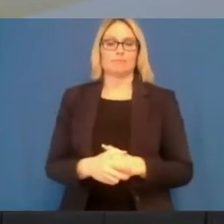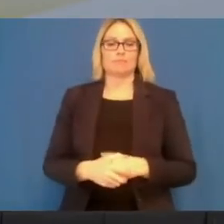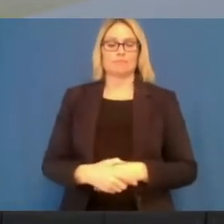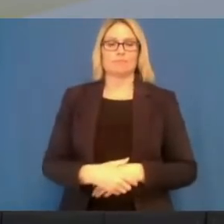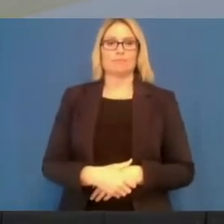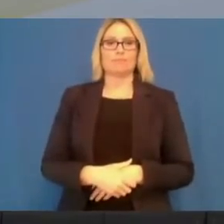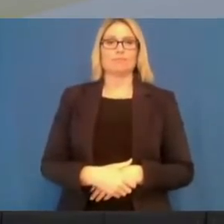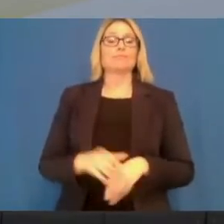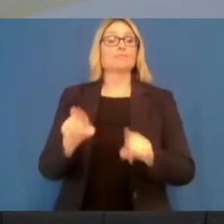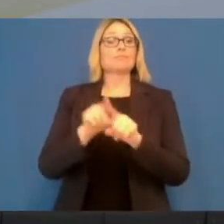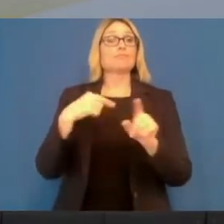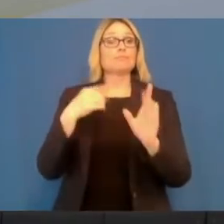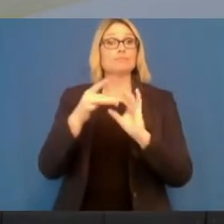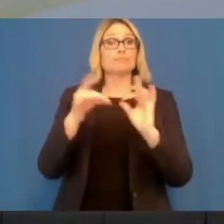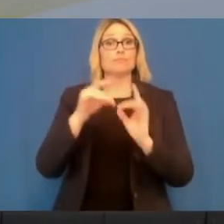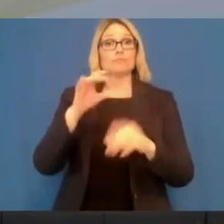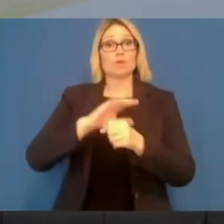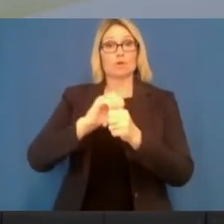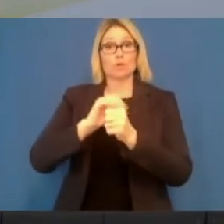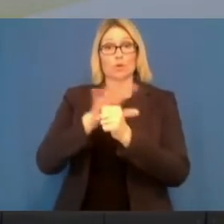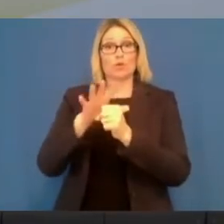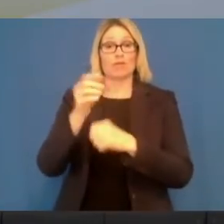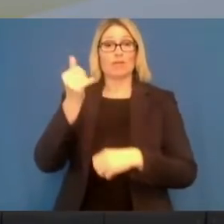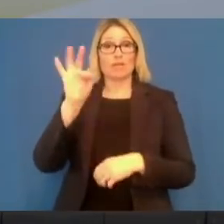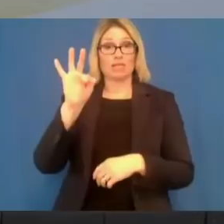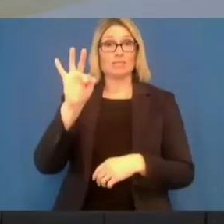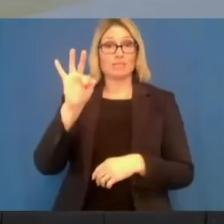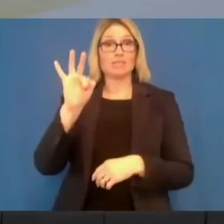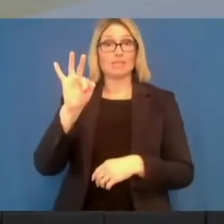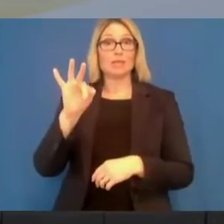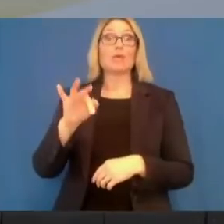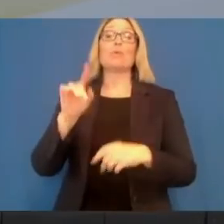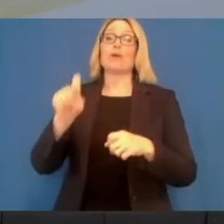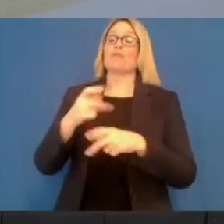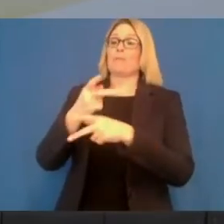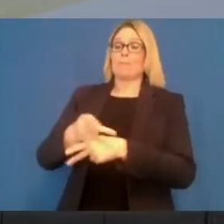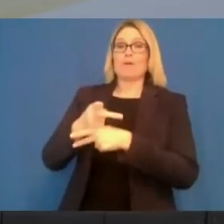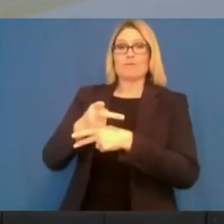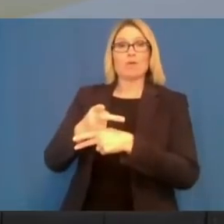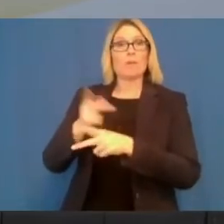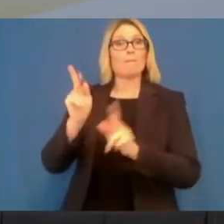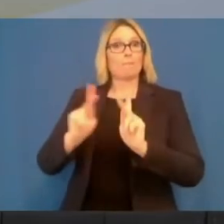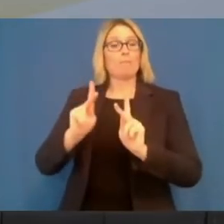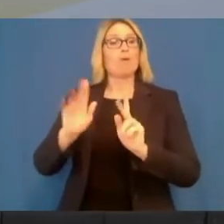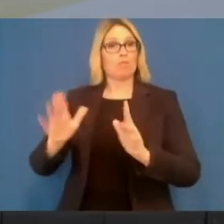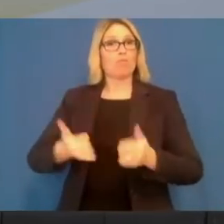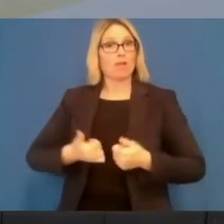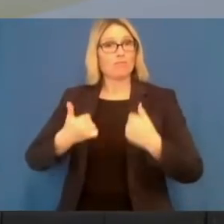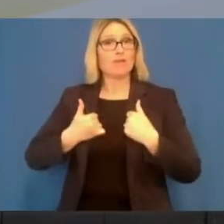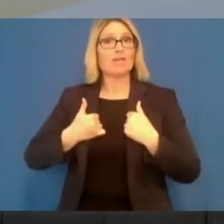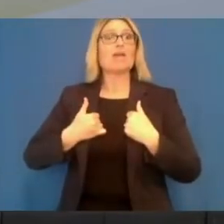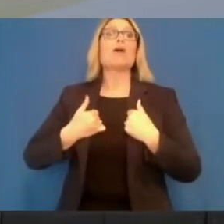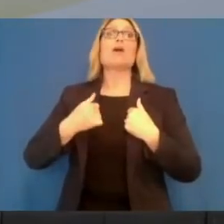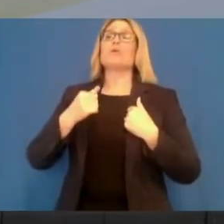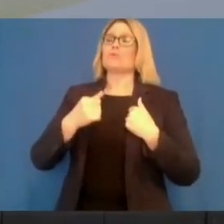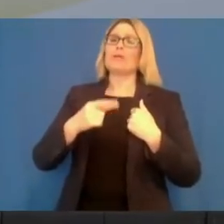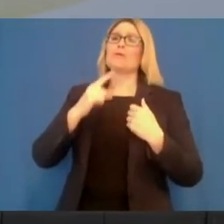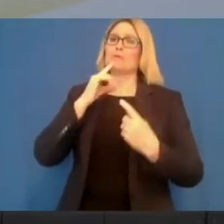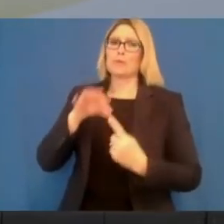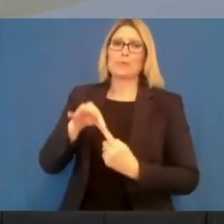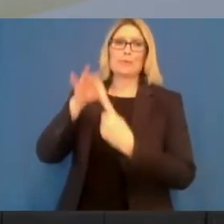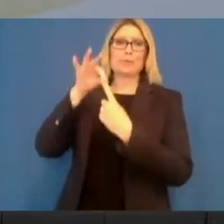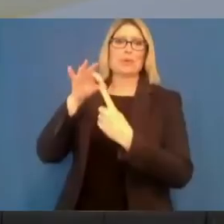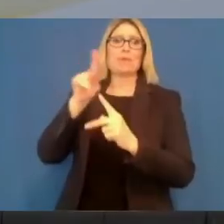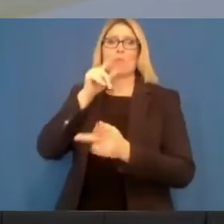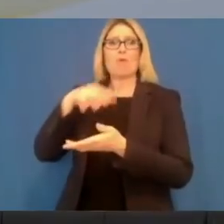As I've said, COVID-19 is about balance. We need to protect the health of Islanders, especially our most vulnerable, and